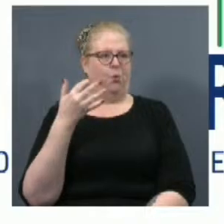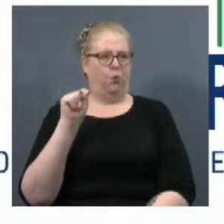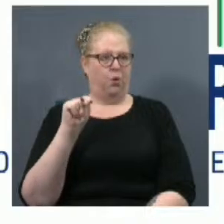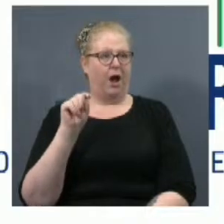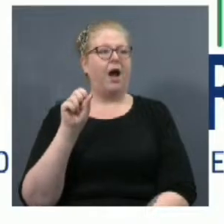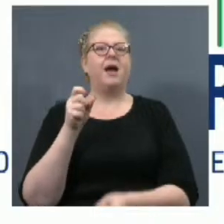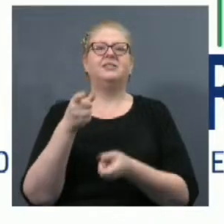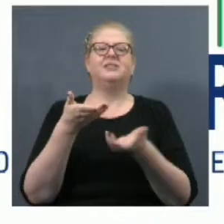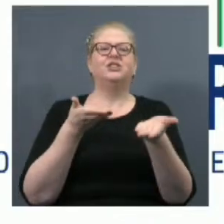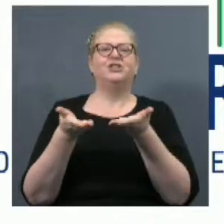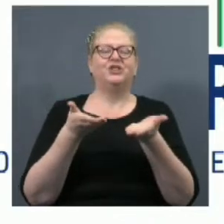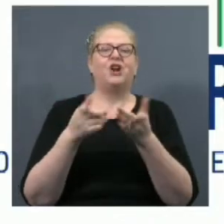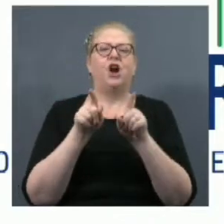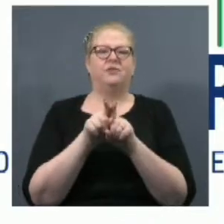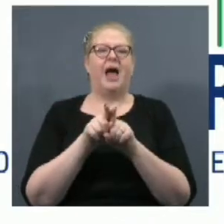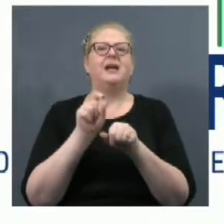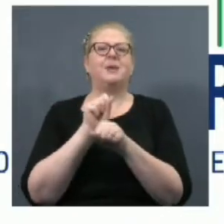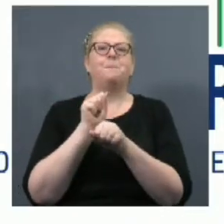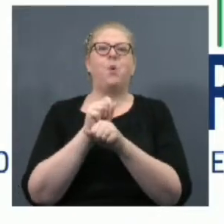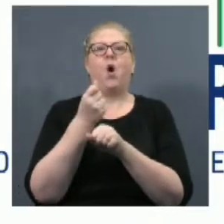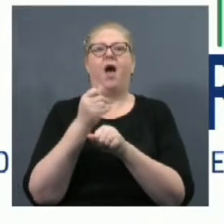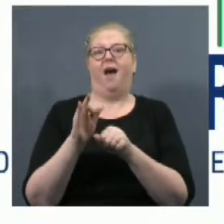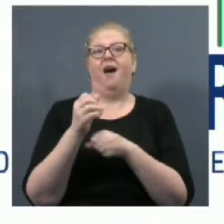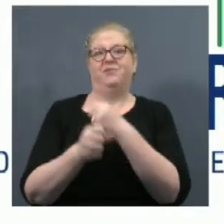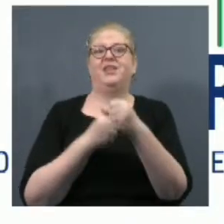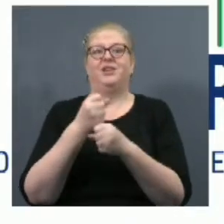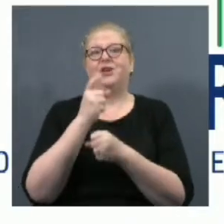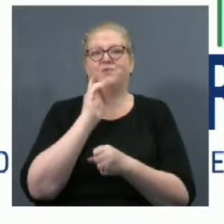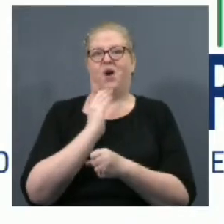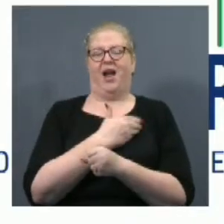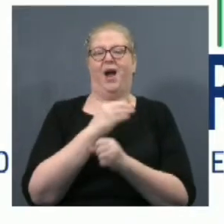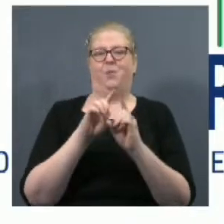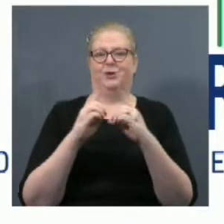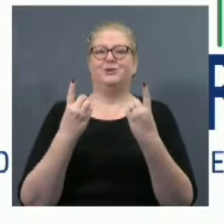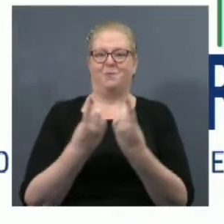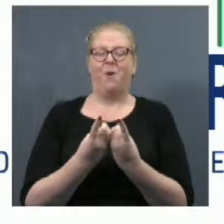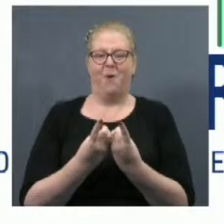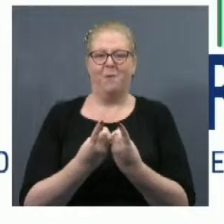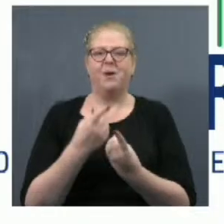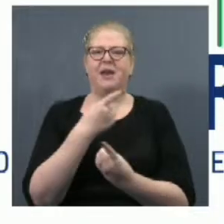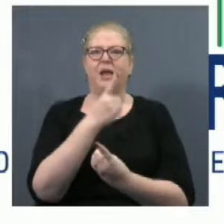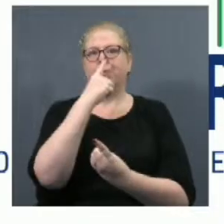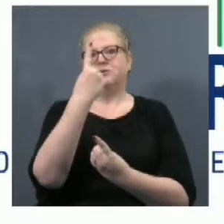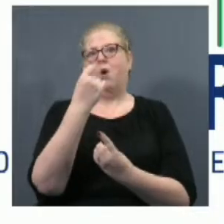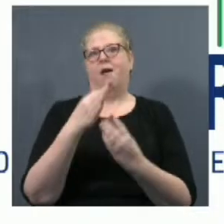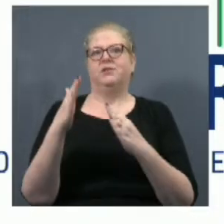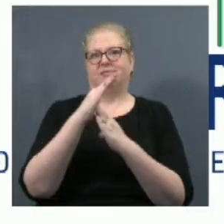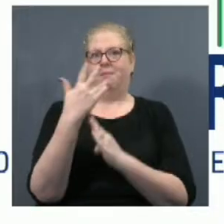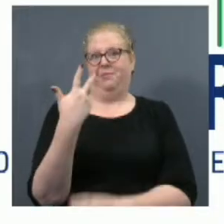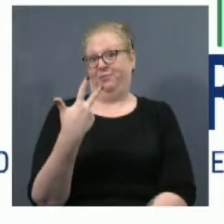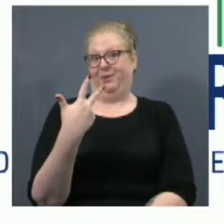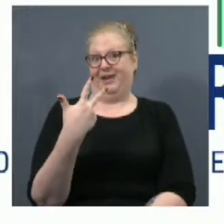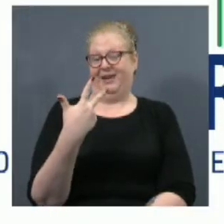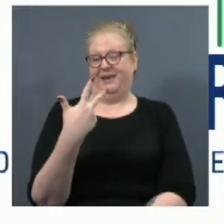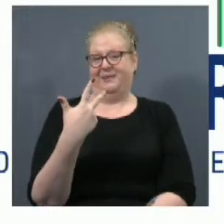coordinator, served as the Employee of the Year for our department and was also actually one of the top 3